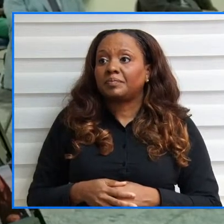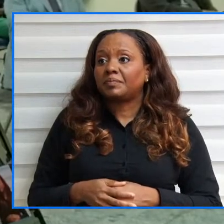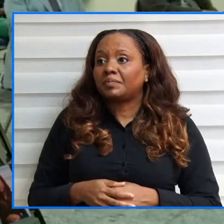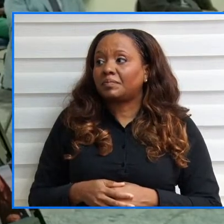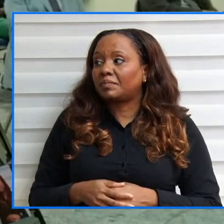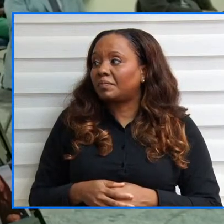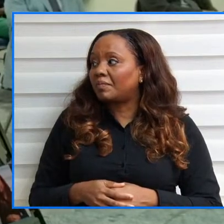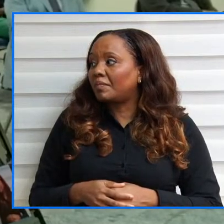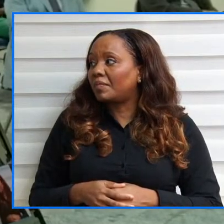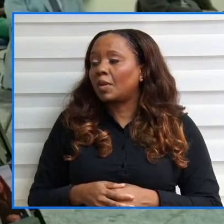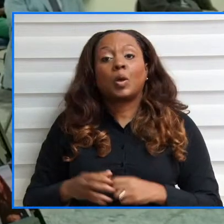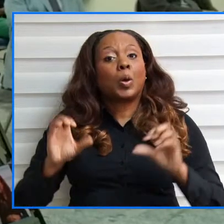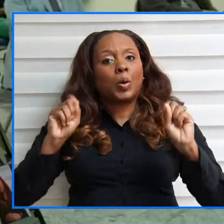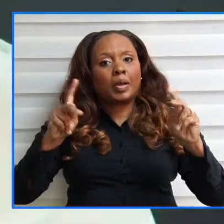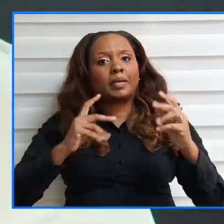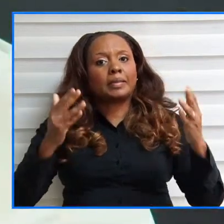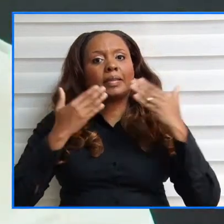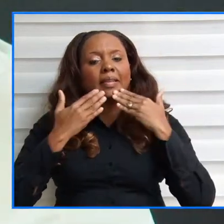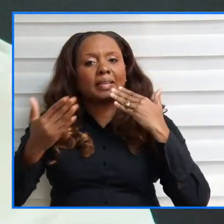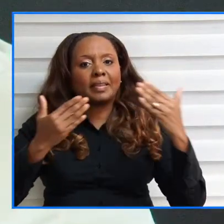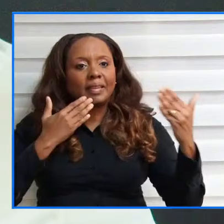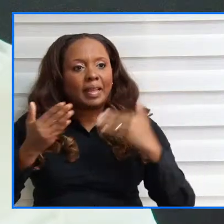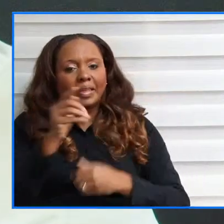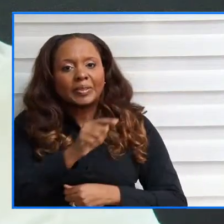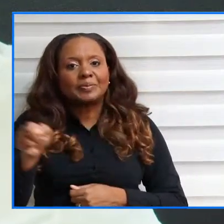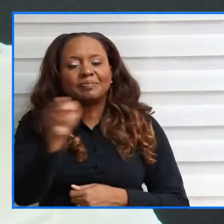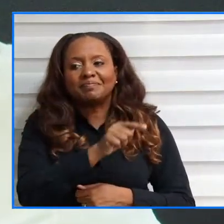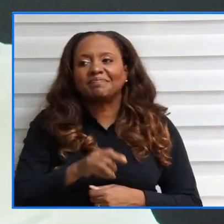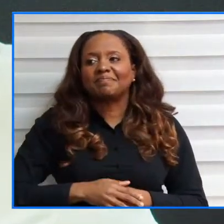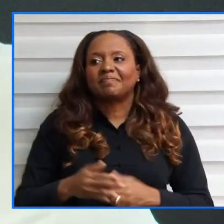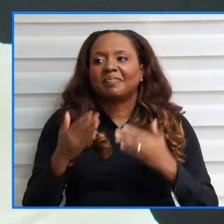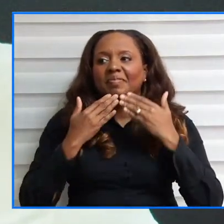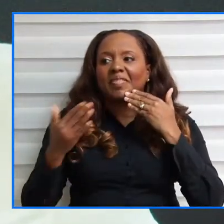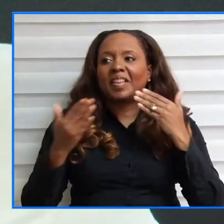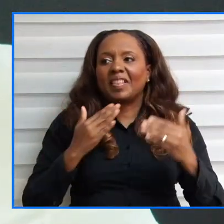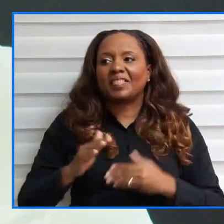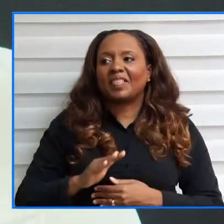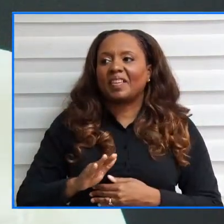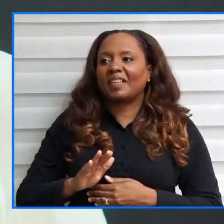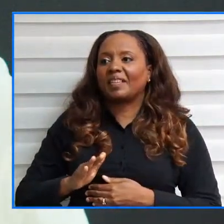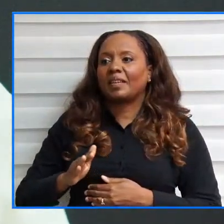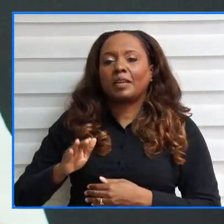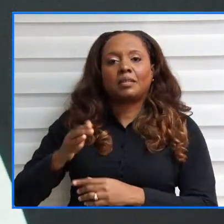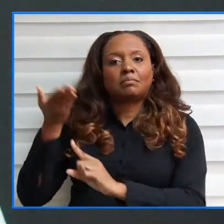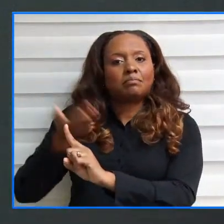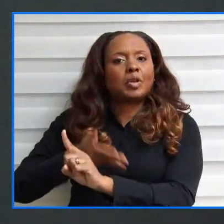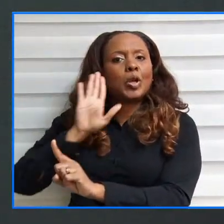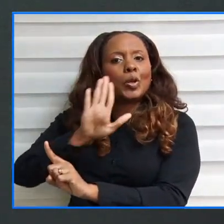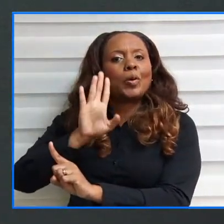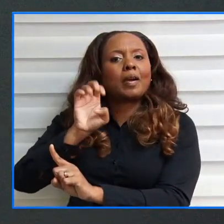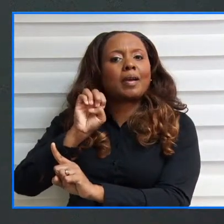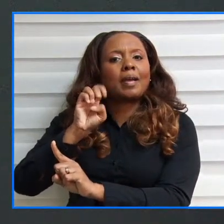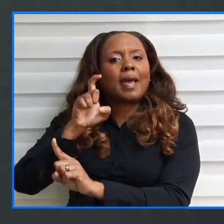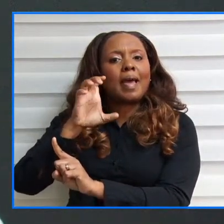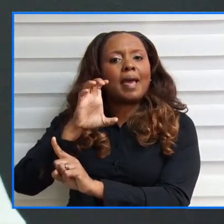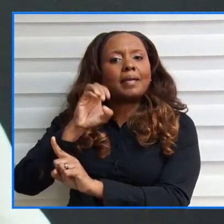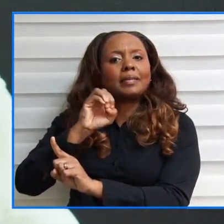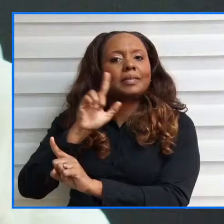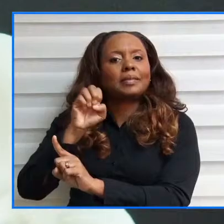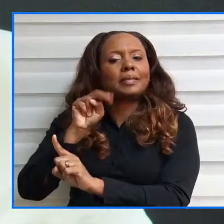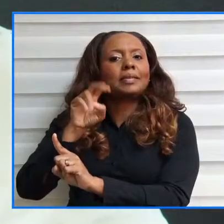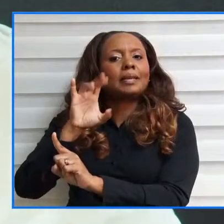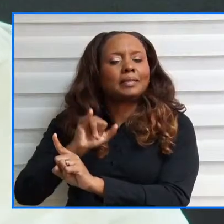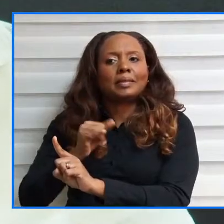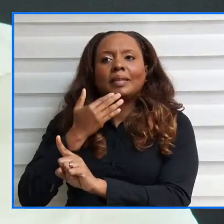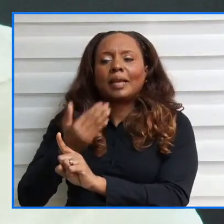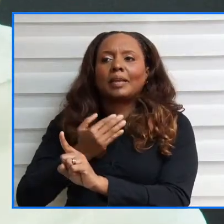If done, I just want to thank everyone, and Your Excellency, I really want to thank you for doing us the honor of visiting our nation. You are